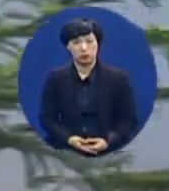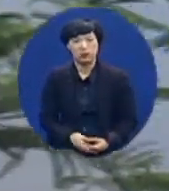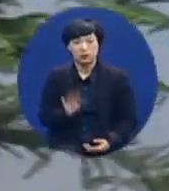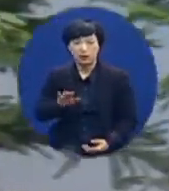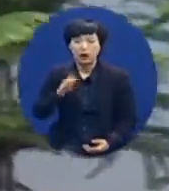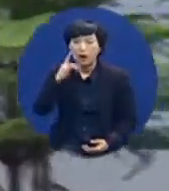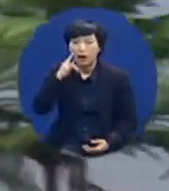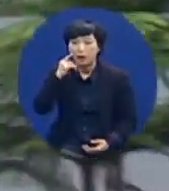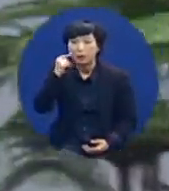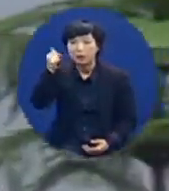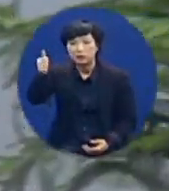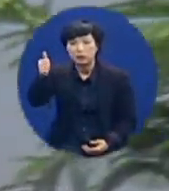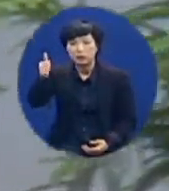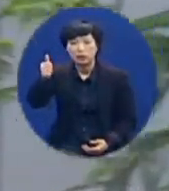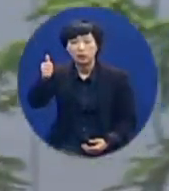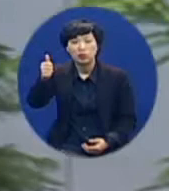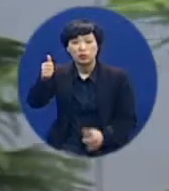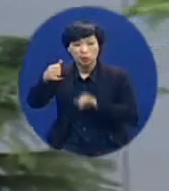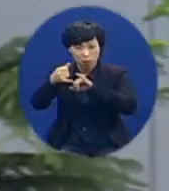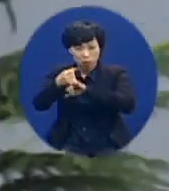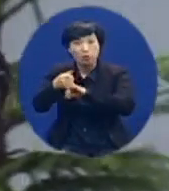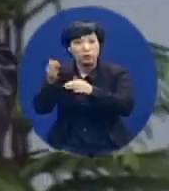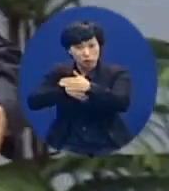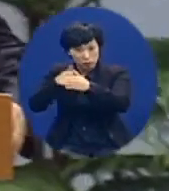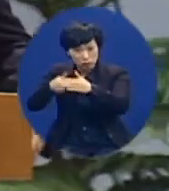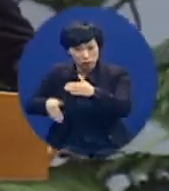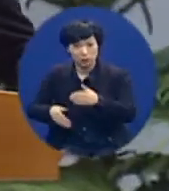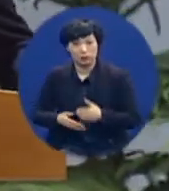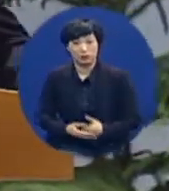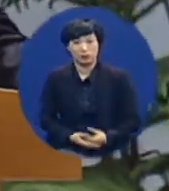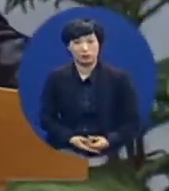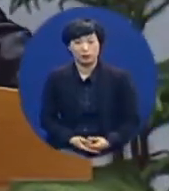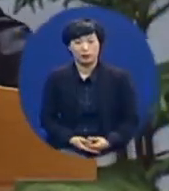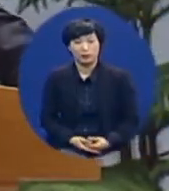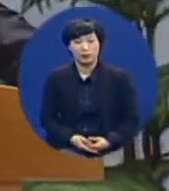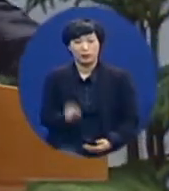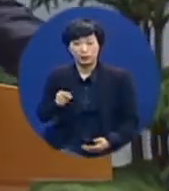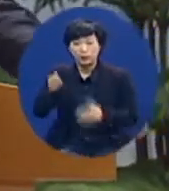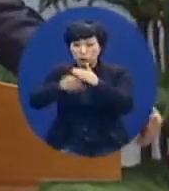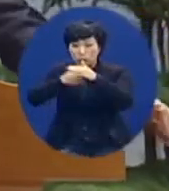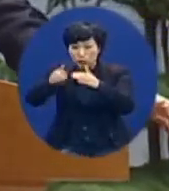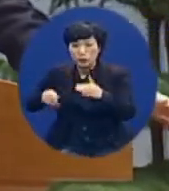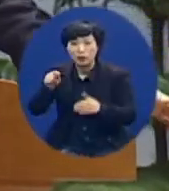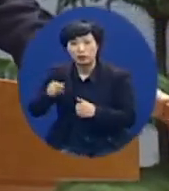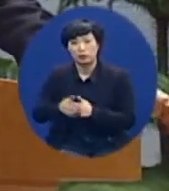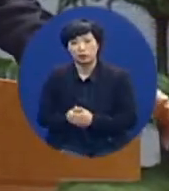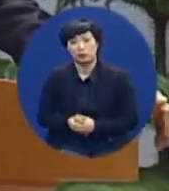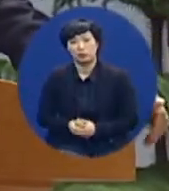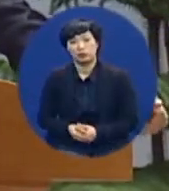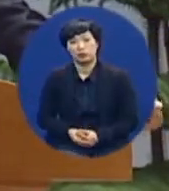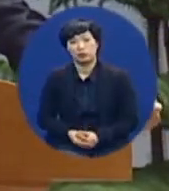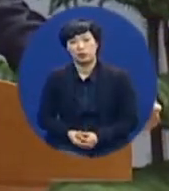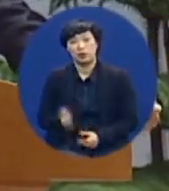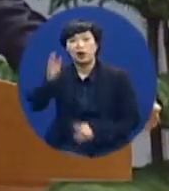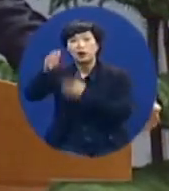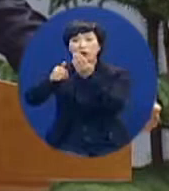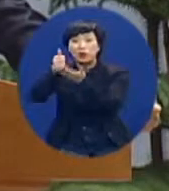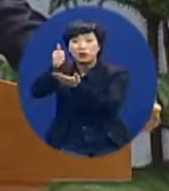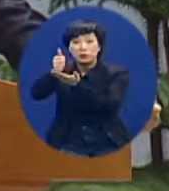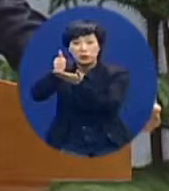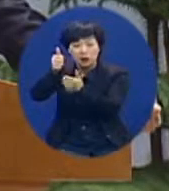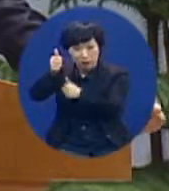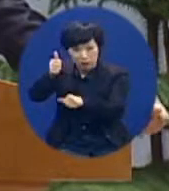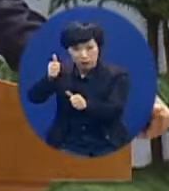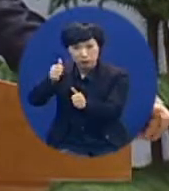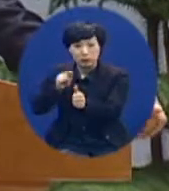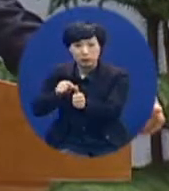He absolutely needs to his Father. God sent the only Son,